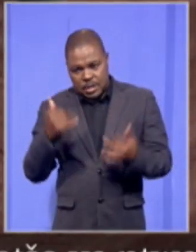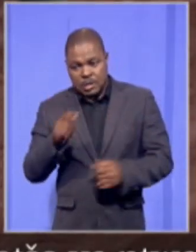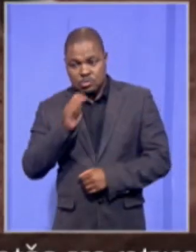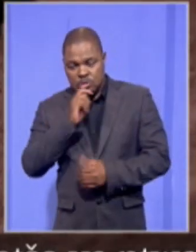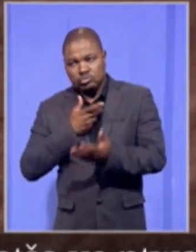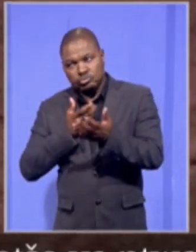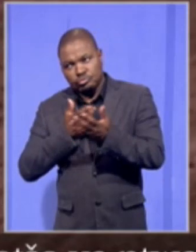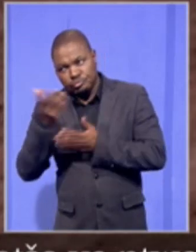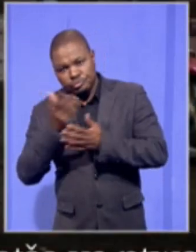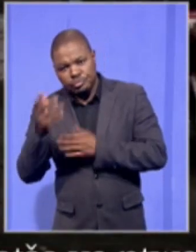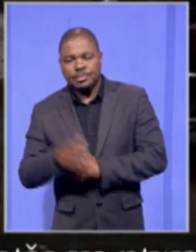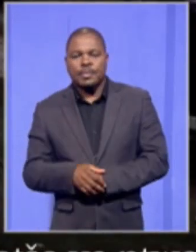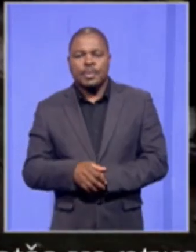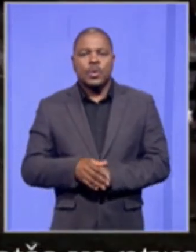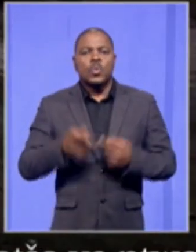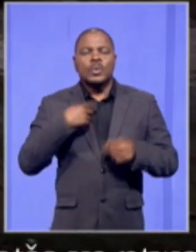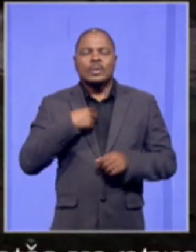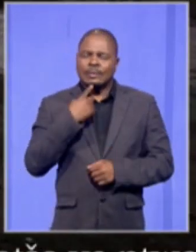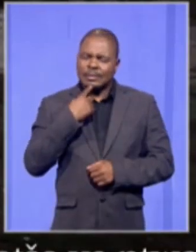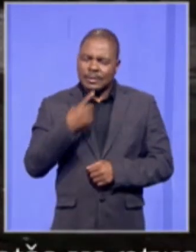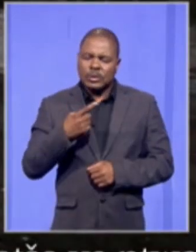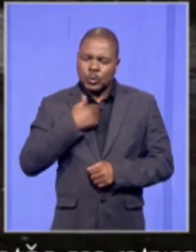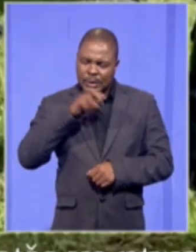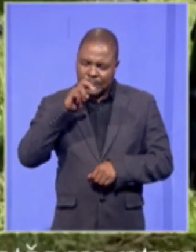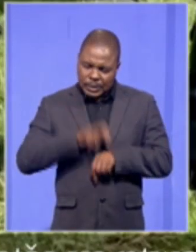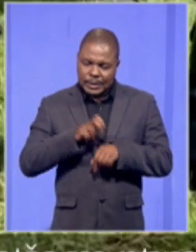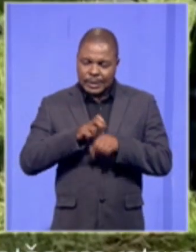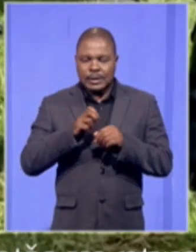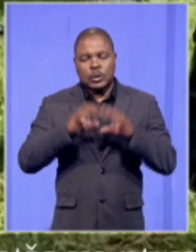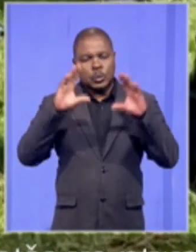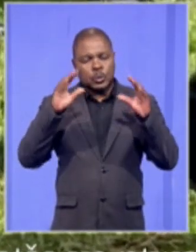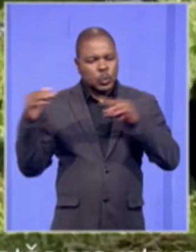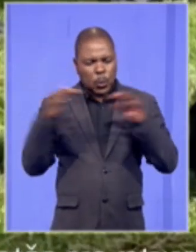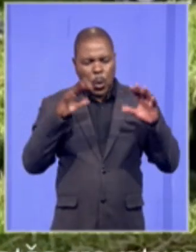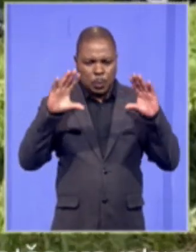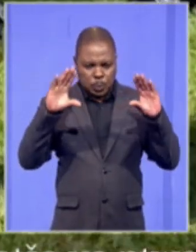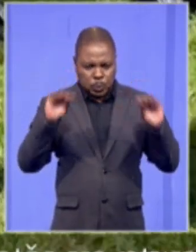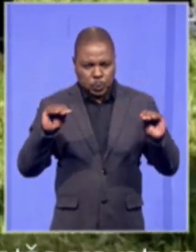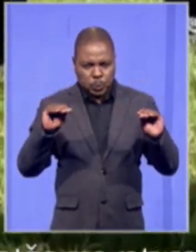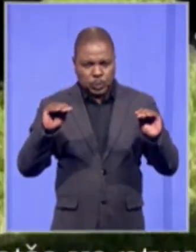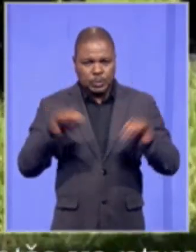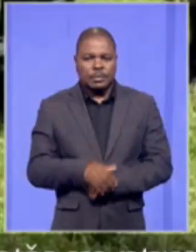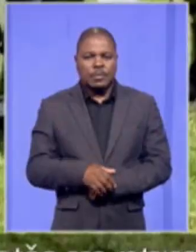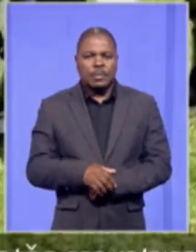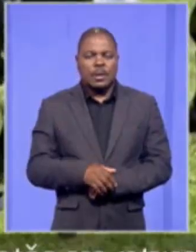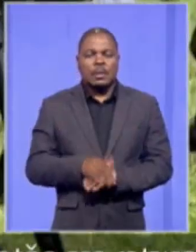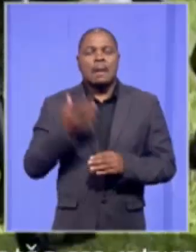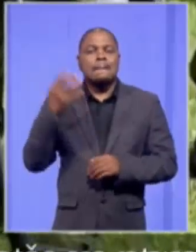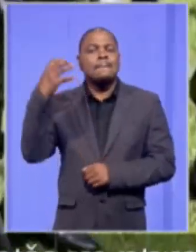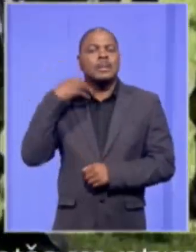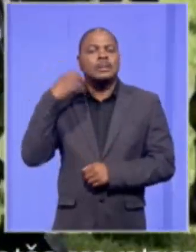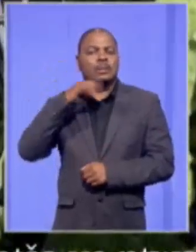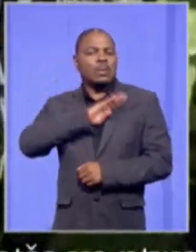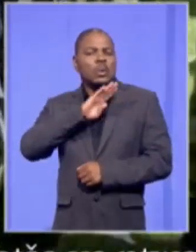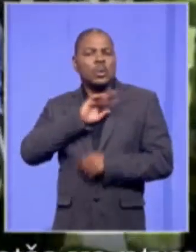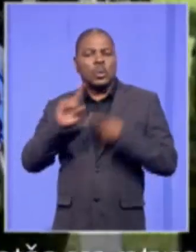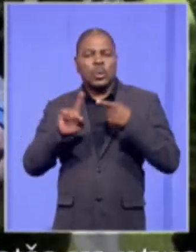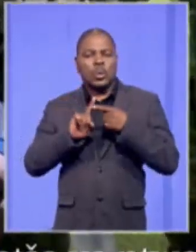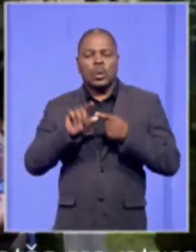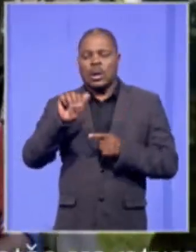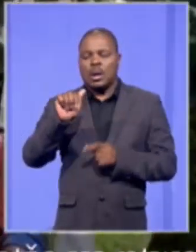are insisting that a ceasefire must hold. Tona ya bomahlwadi bona ba tokologo le sešole Angie Motshekga